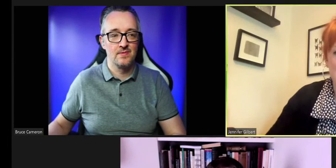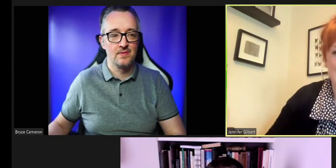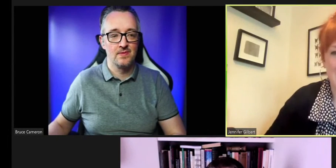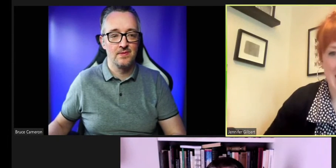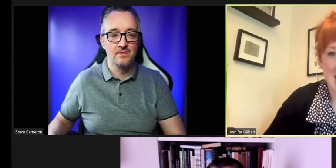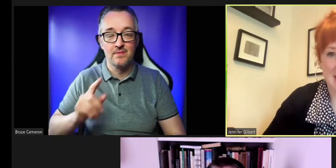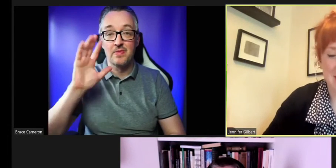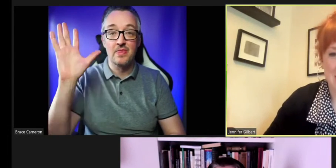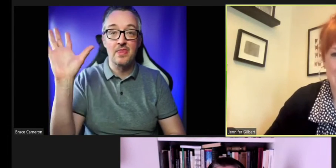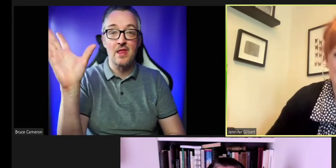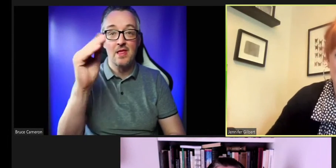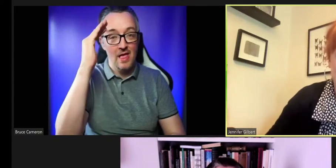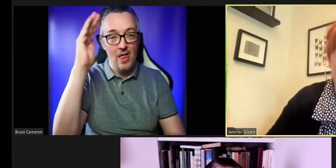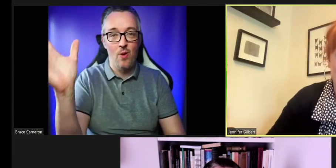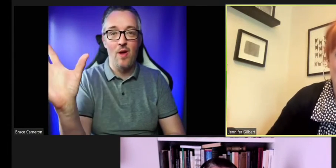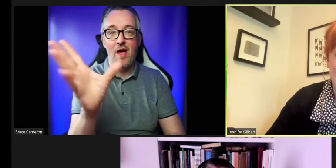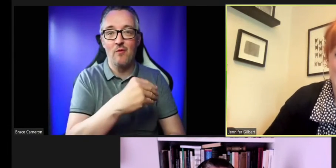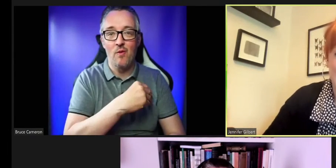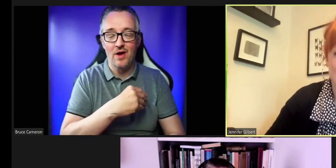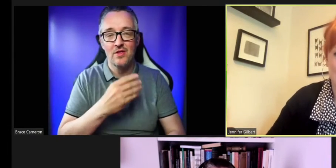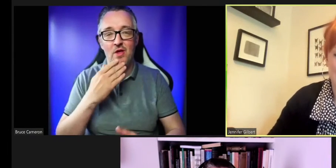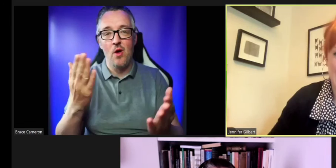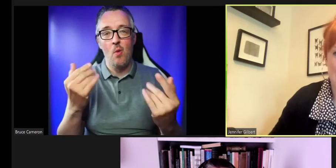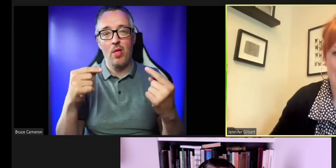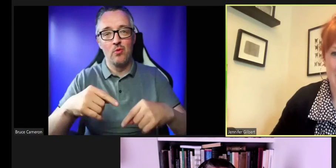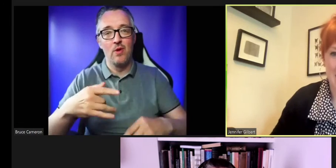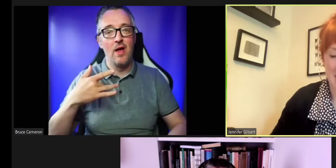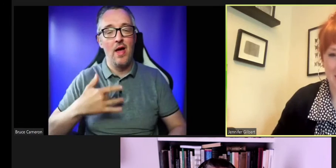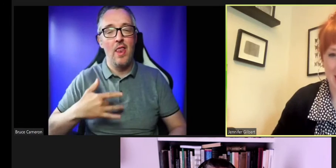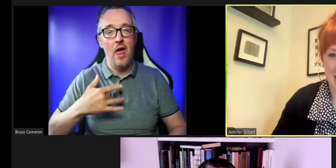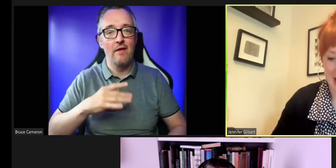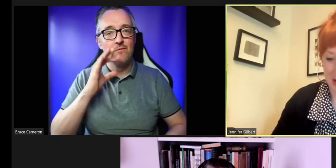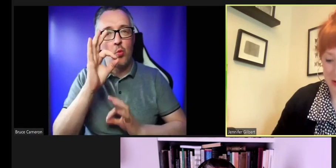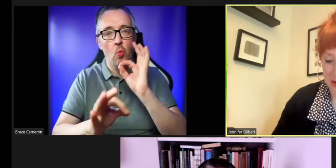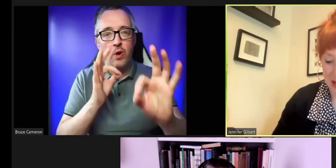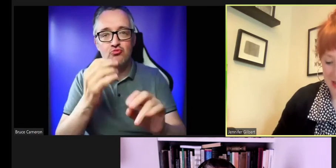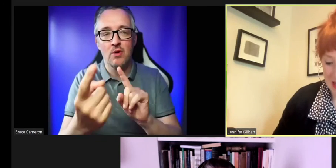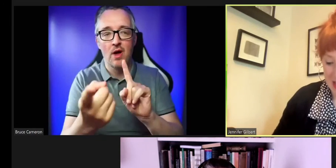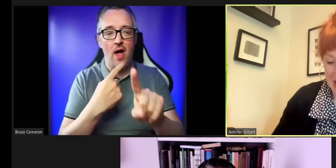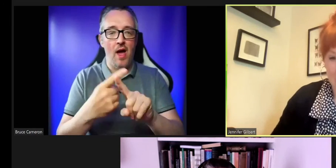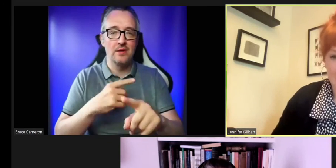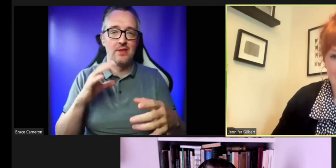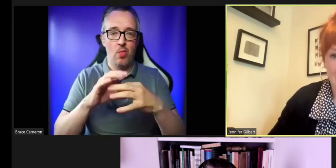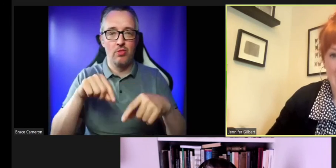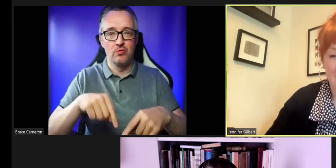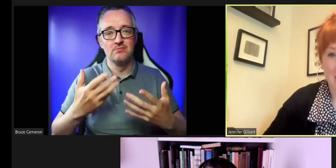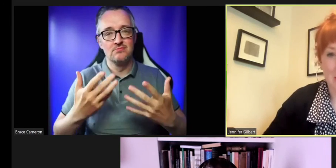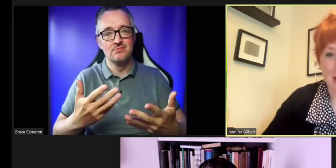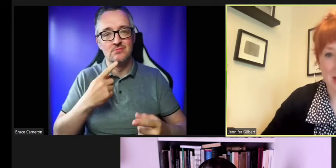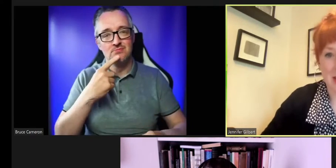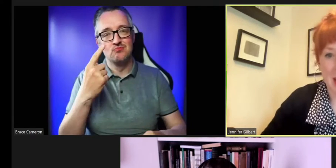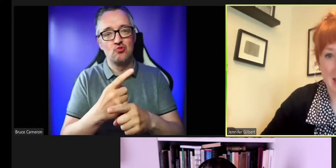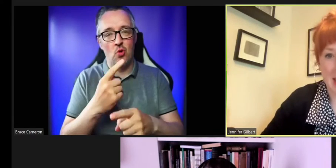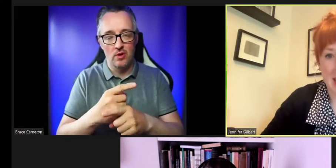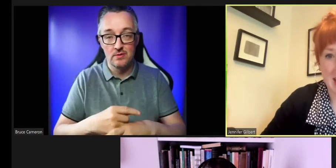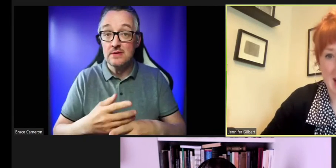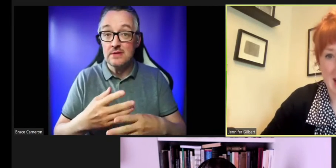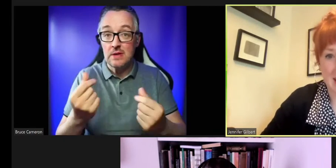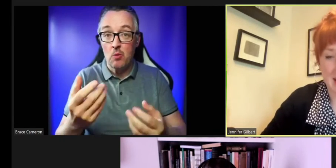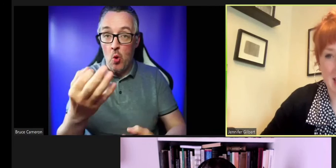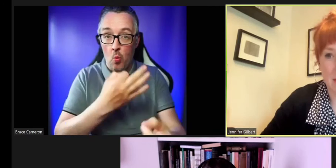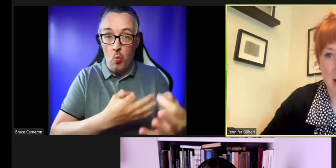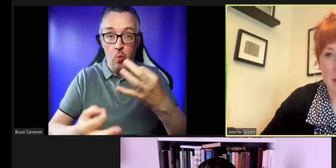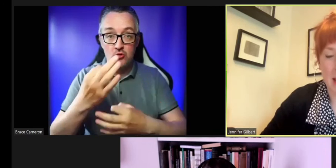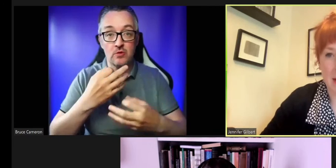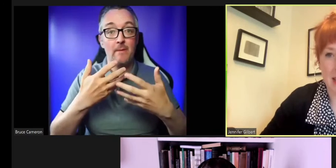Hi everyone, and welcome to the live Q&A part of today's talk. We've been having some questions coming in,